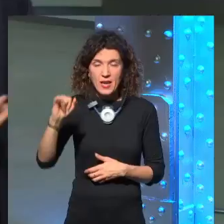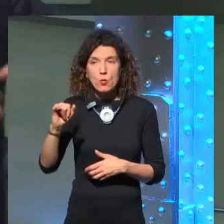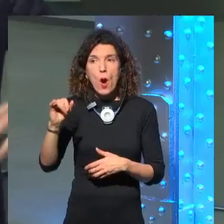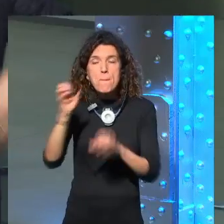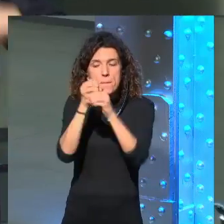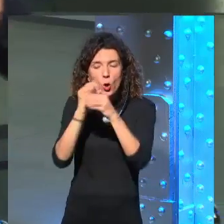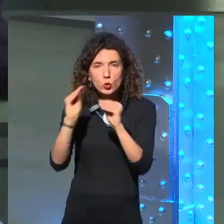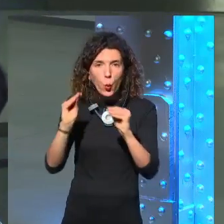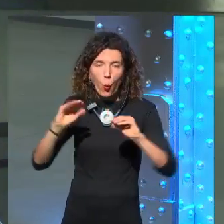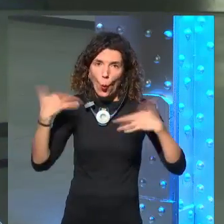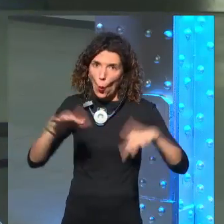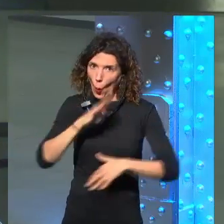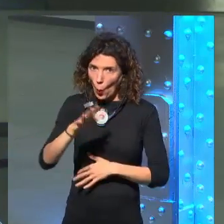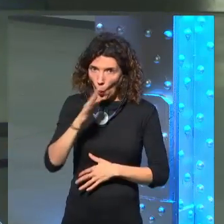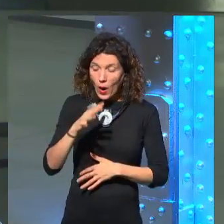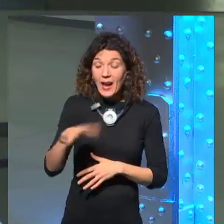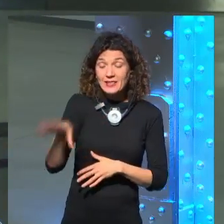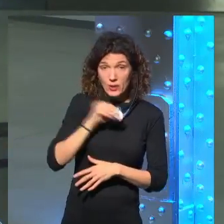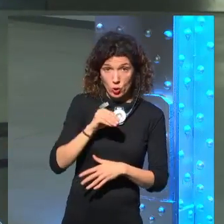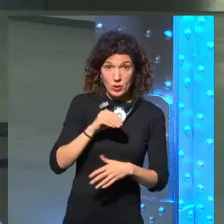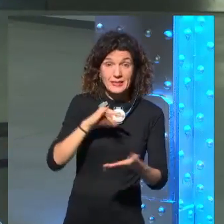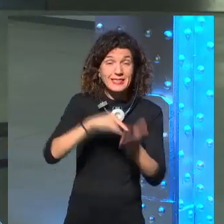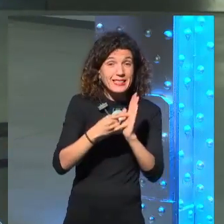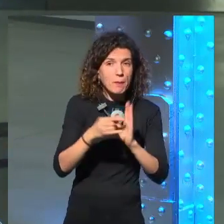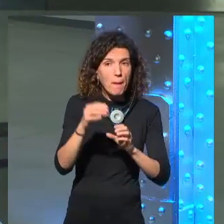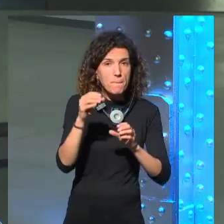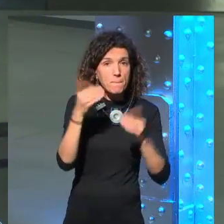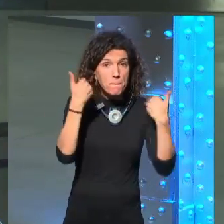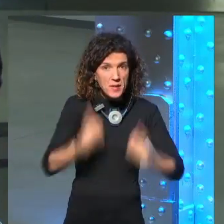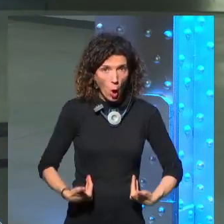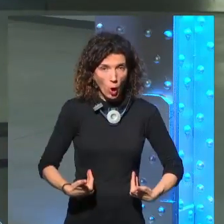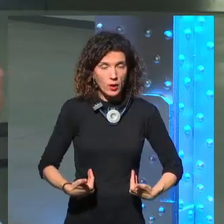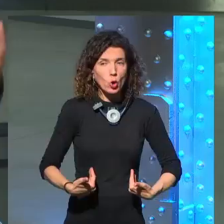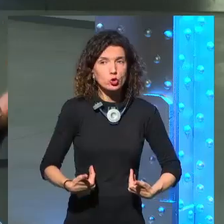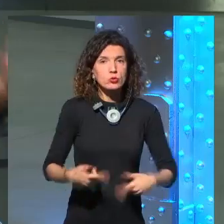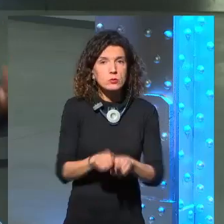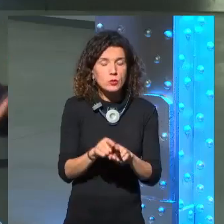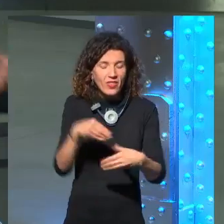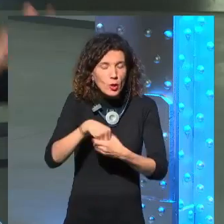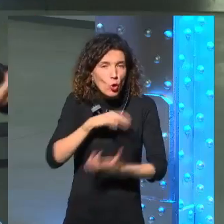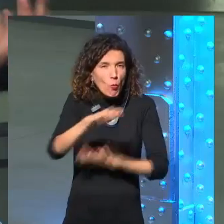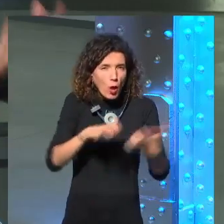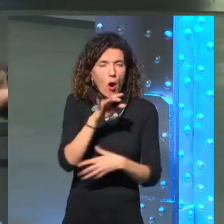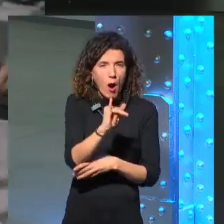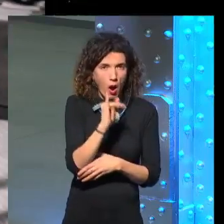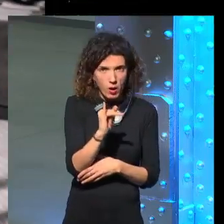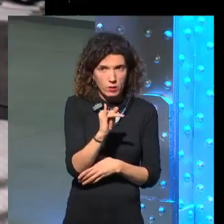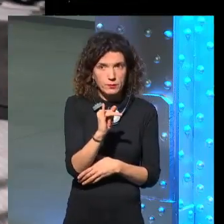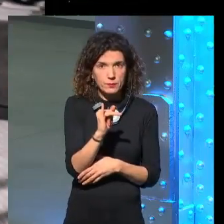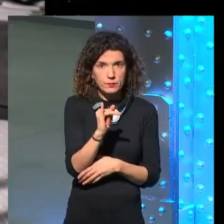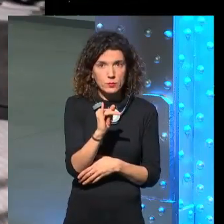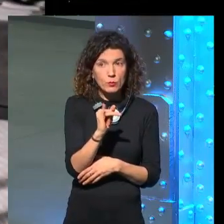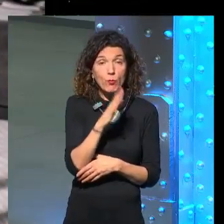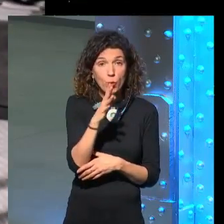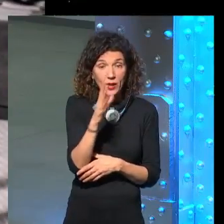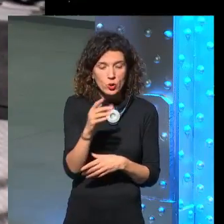understood that many biological systems have chaos inherent in them, which is why biology is such a difficult